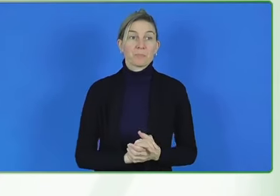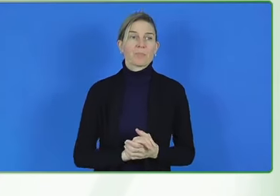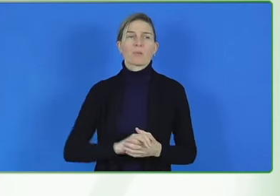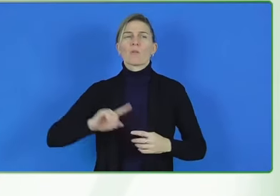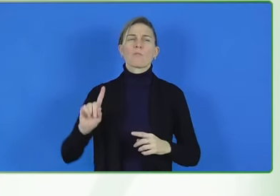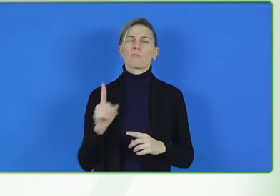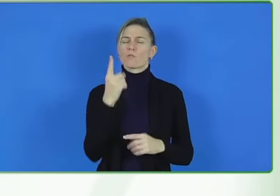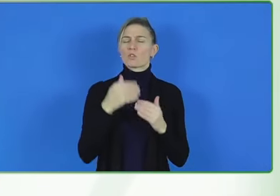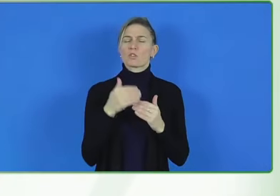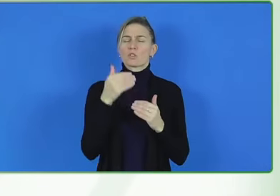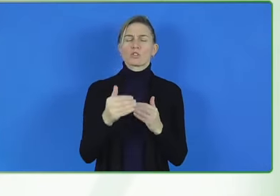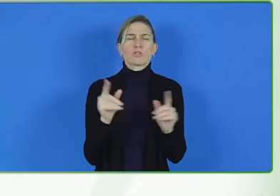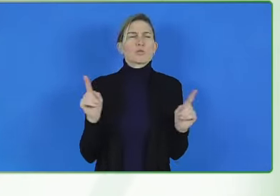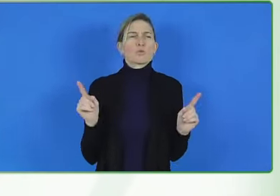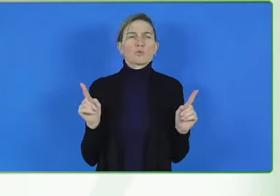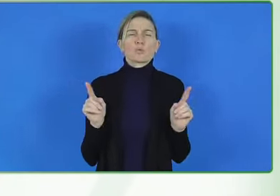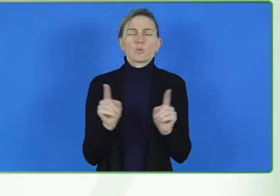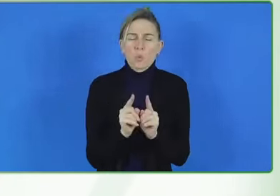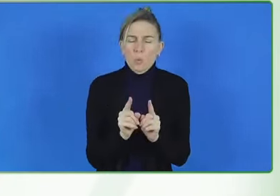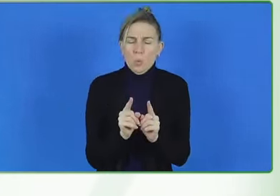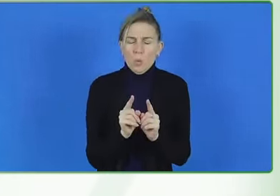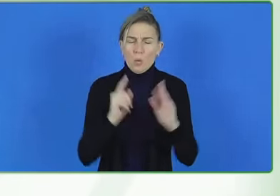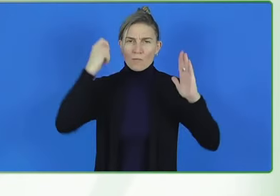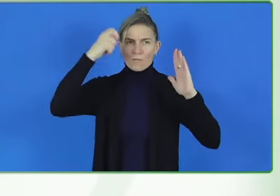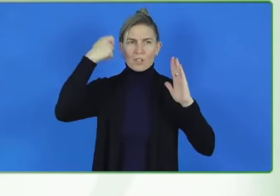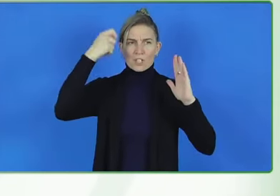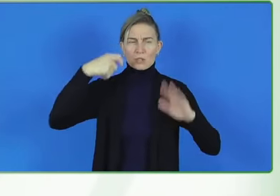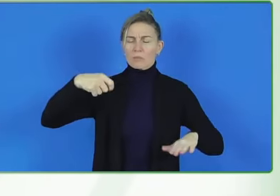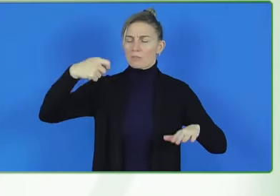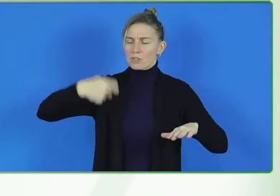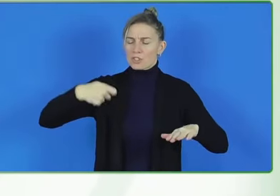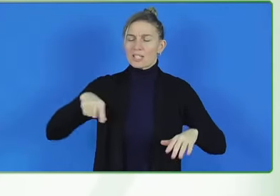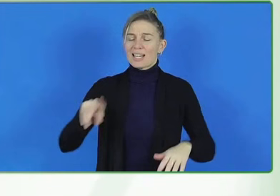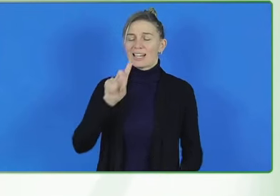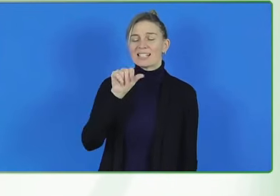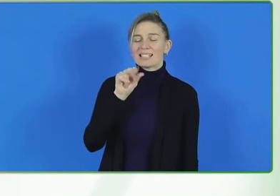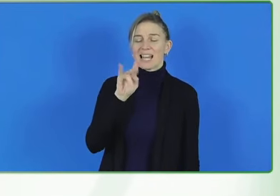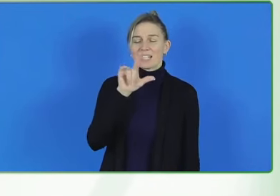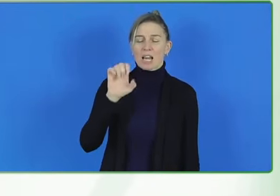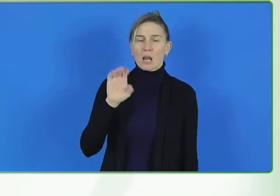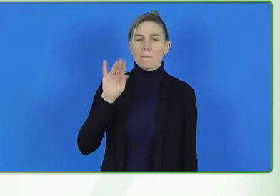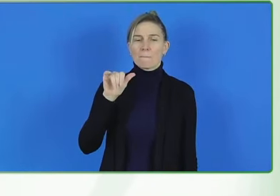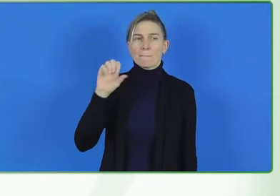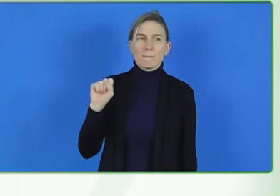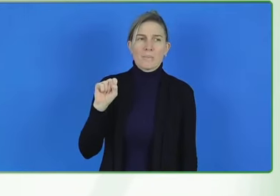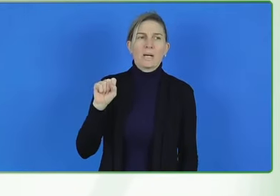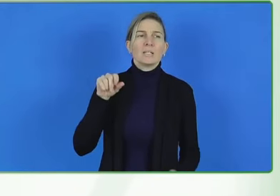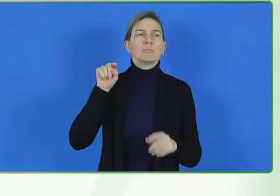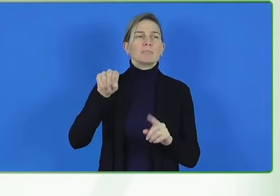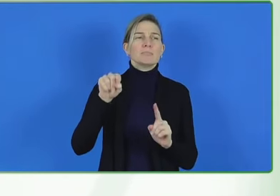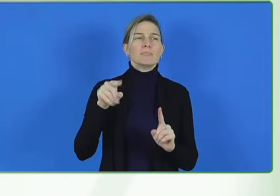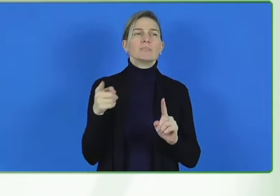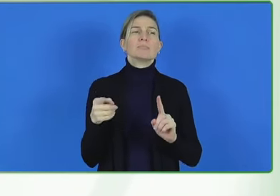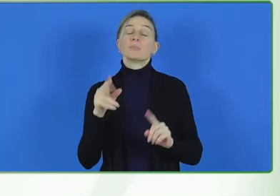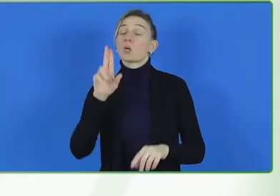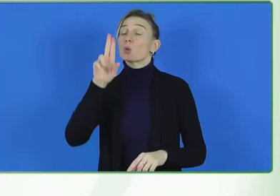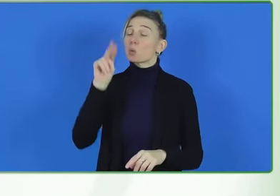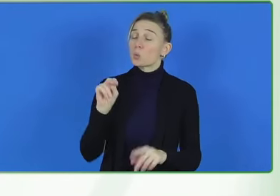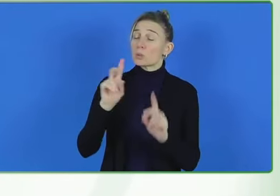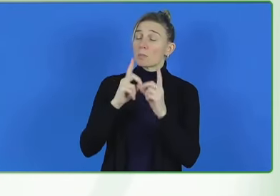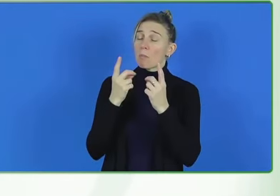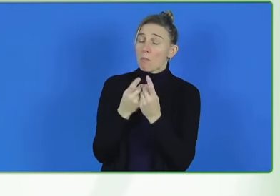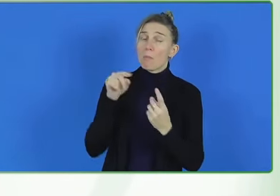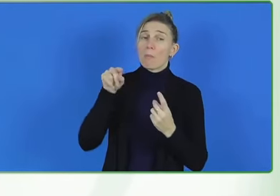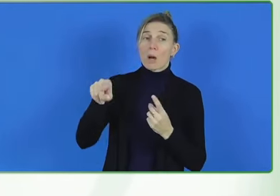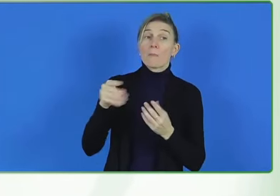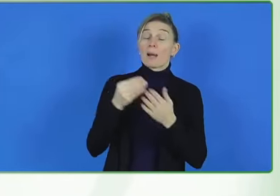for our chair, who's Daniela BAS. She's the Director of the Division for Inclusive Social Development from the United Nations Department of